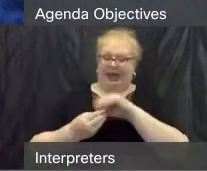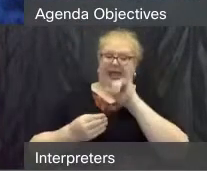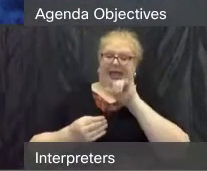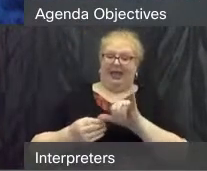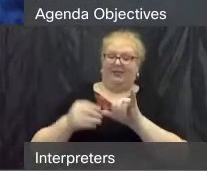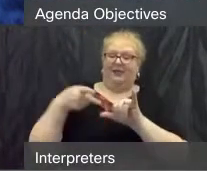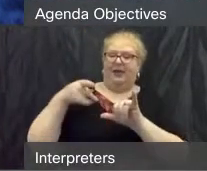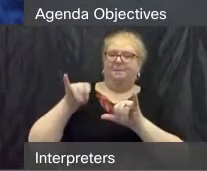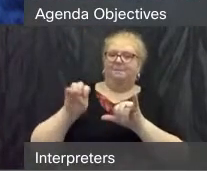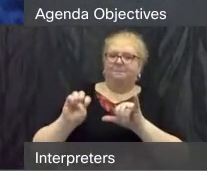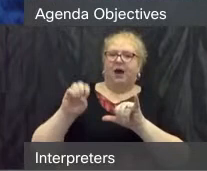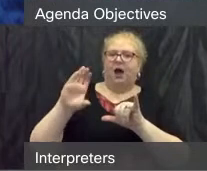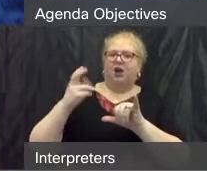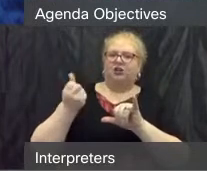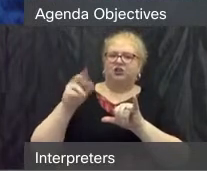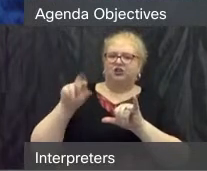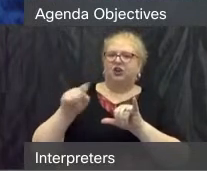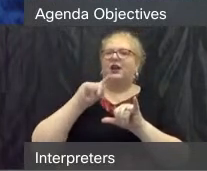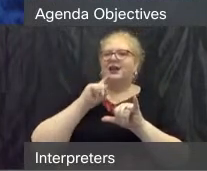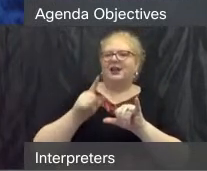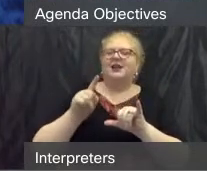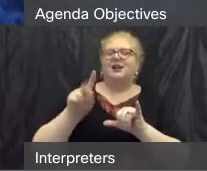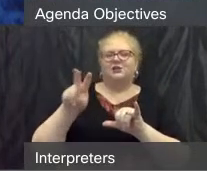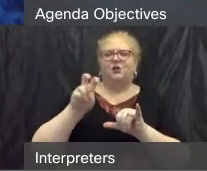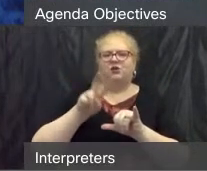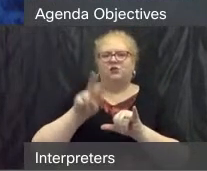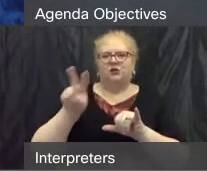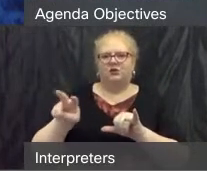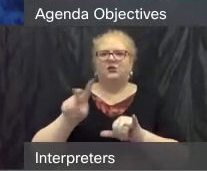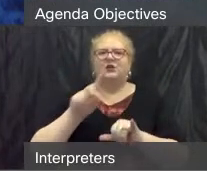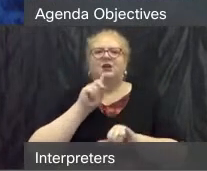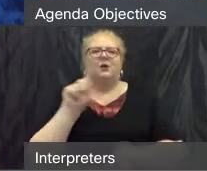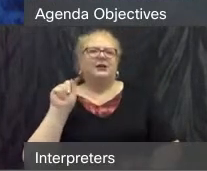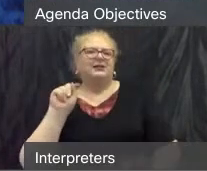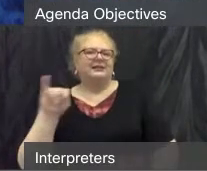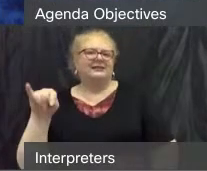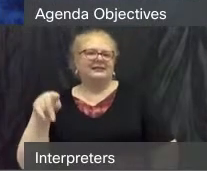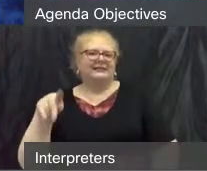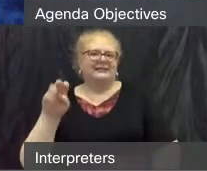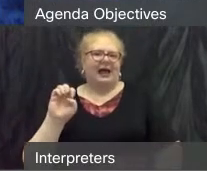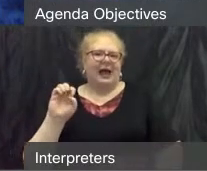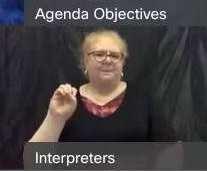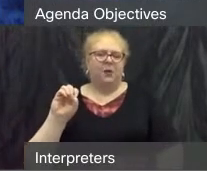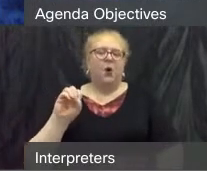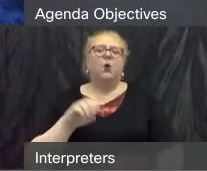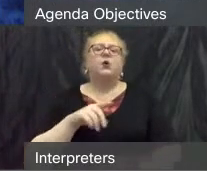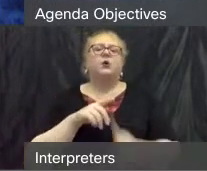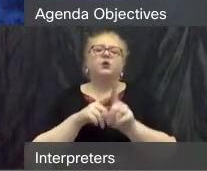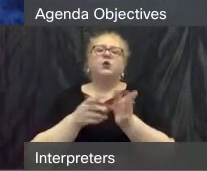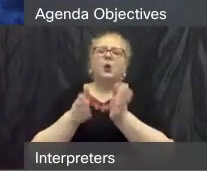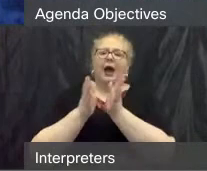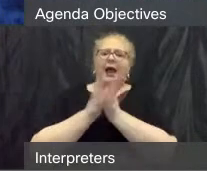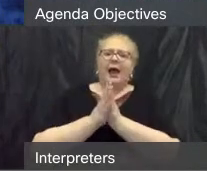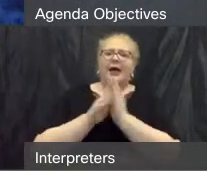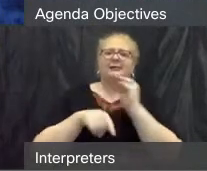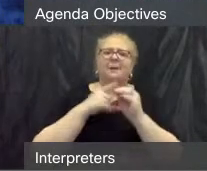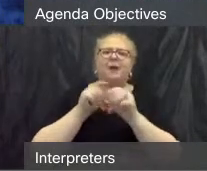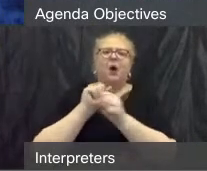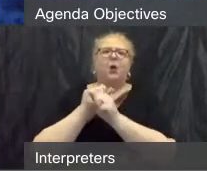222. That was a typo. okay, The that's provided typo. total. Okay, thank you. But you asked about employees. Yeah, let